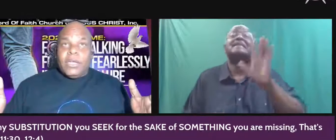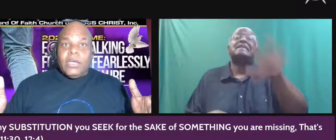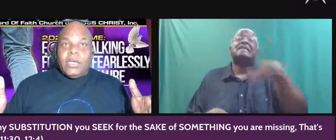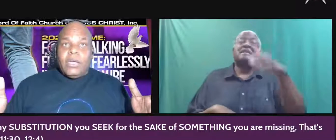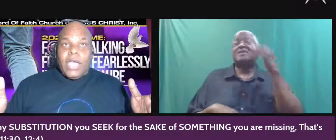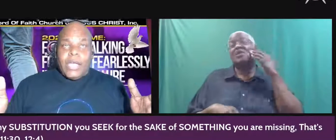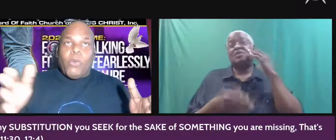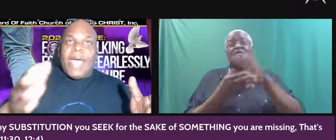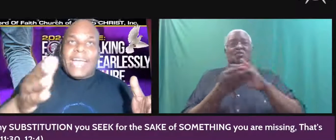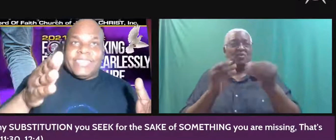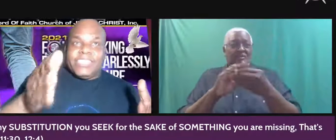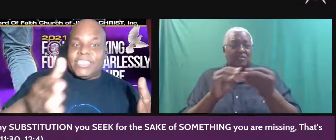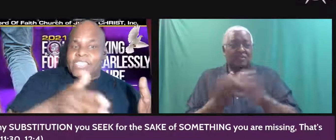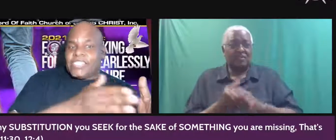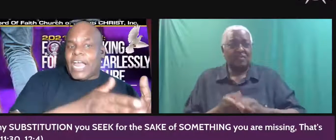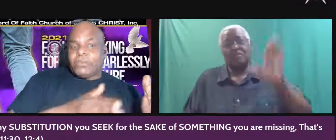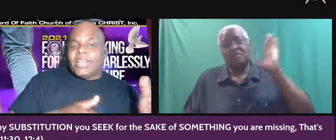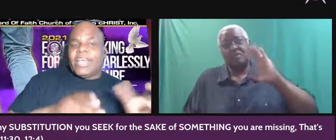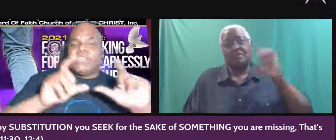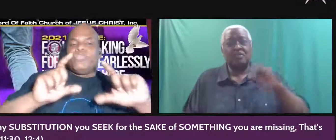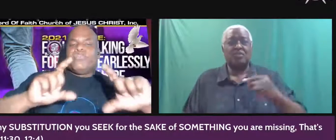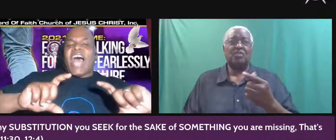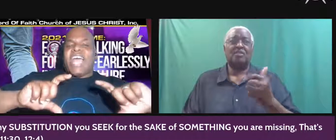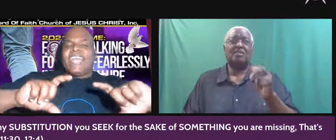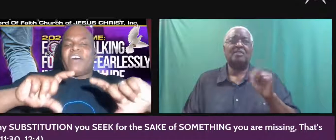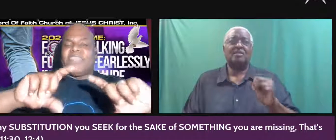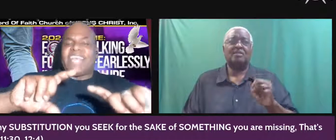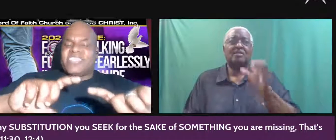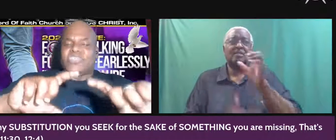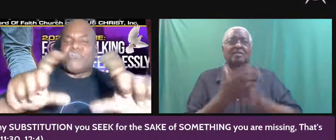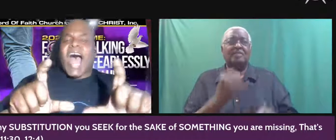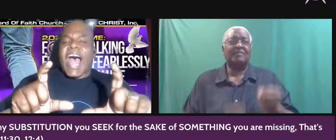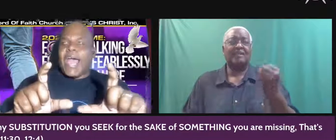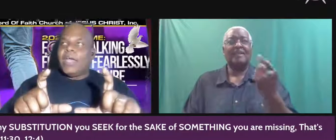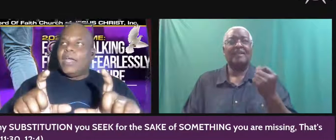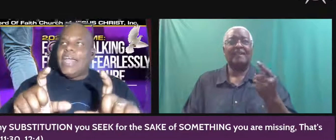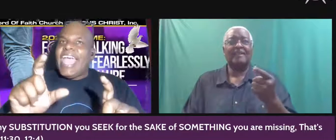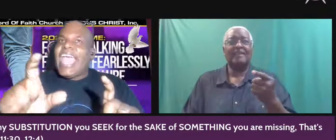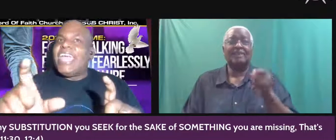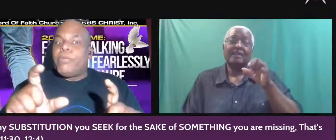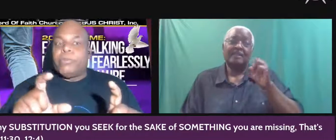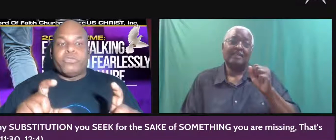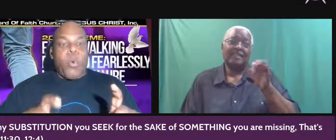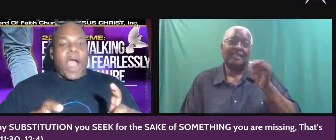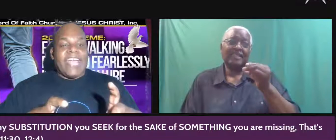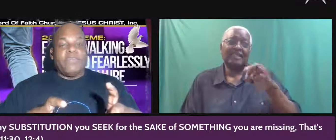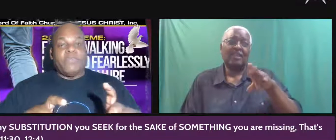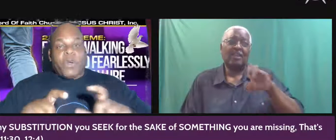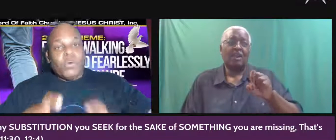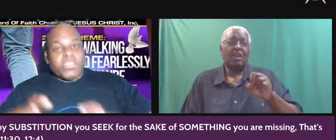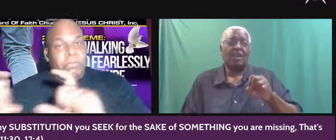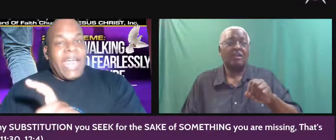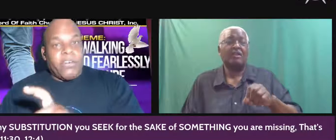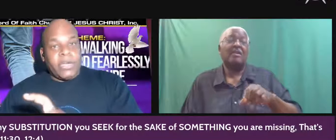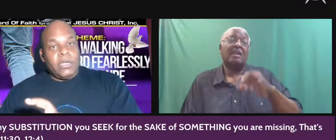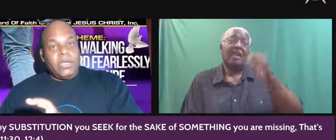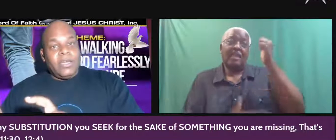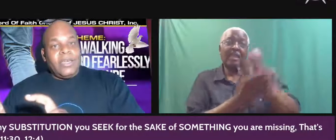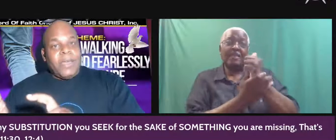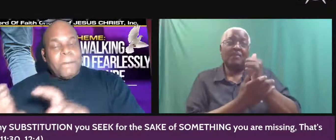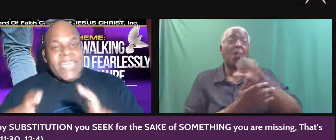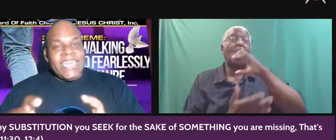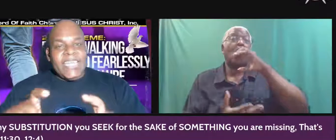story and go back to Genesis chapter 11, you find out that Sarai, Abram's wife, was